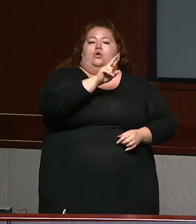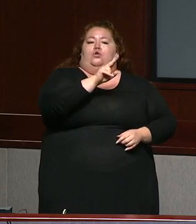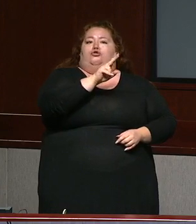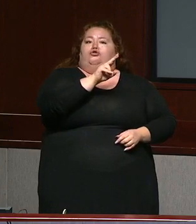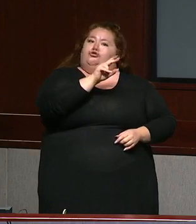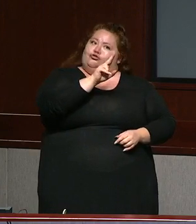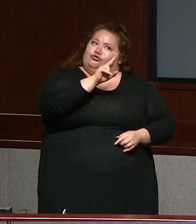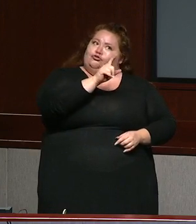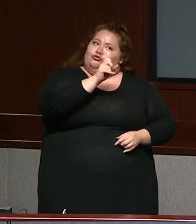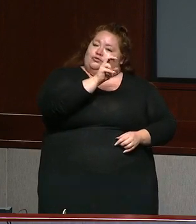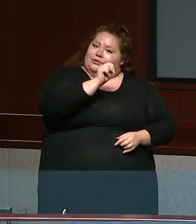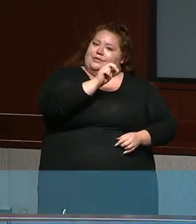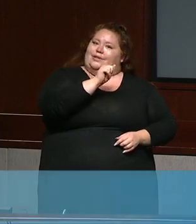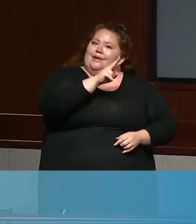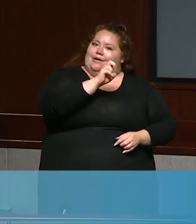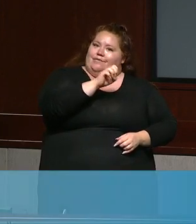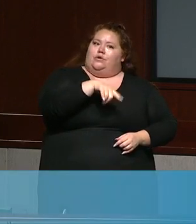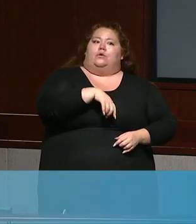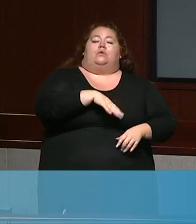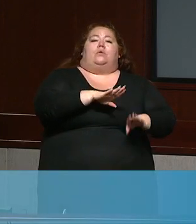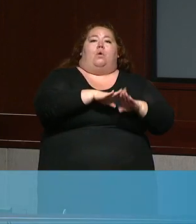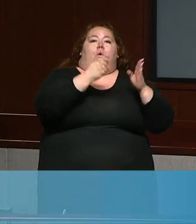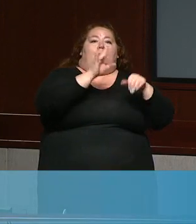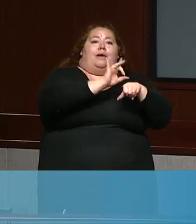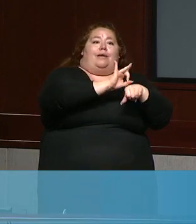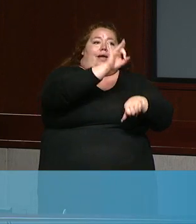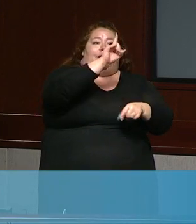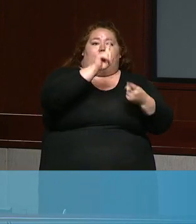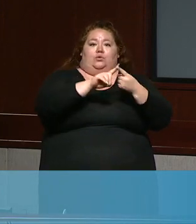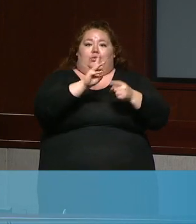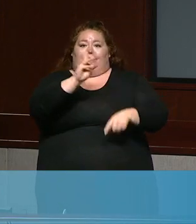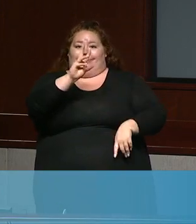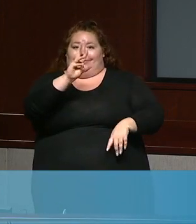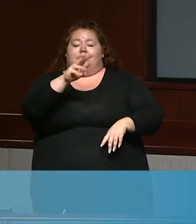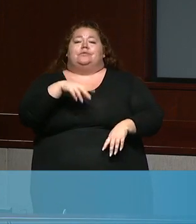p.m. and you can register for a test there at